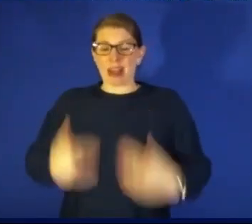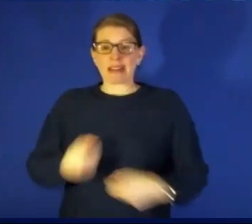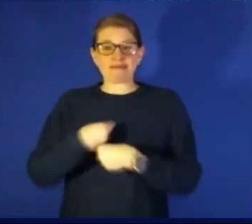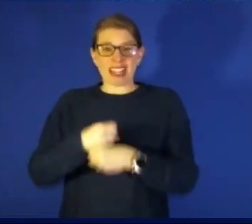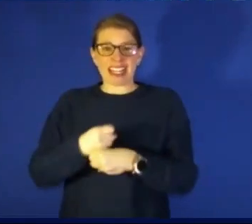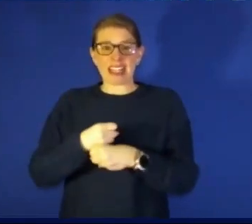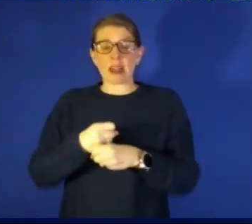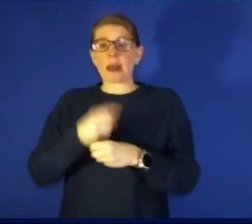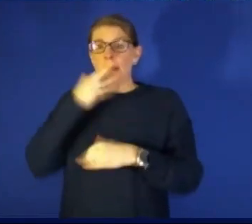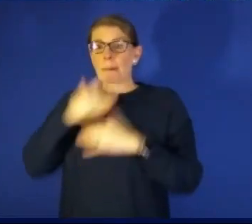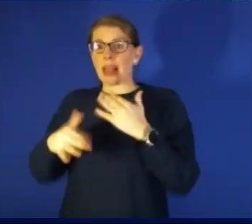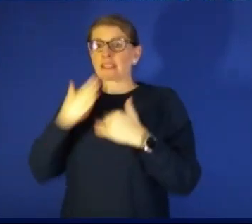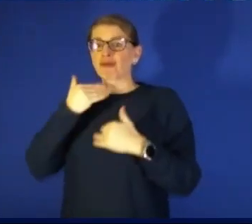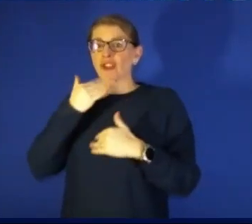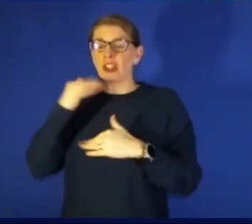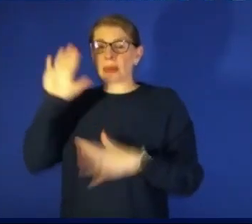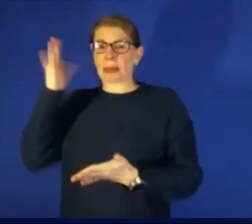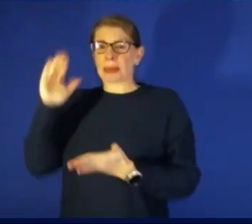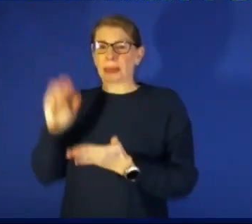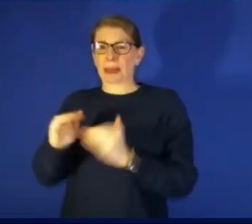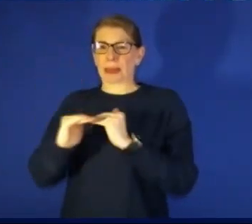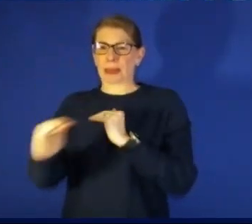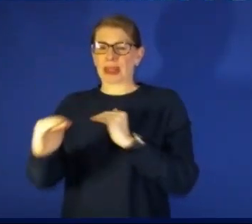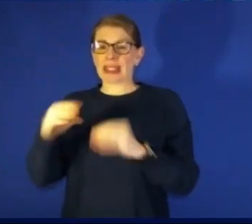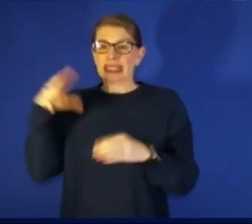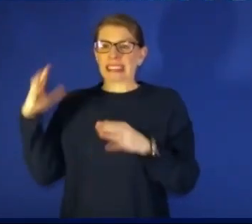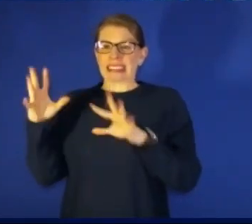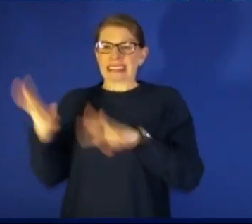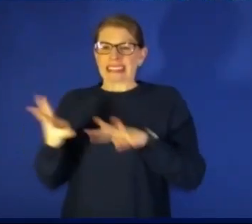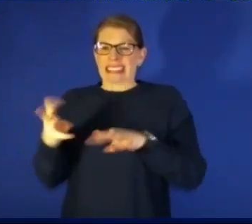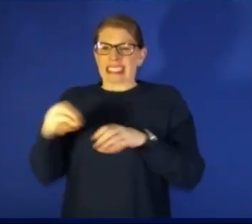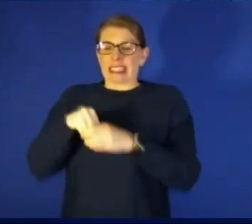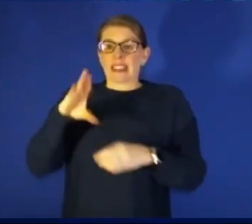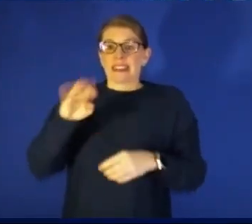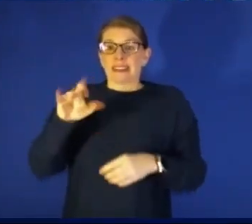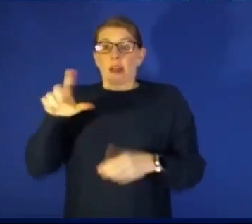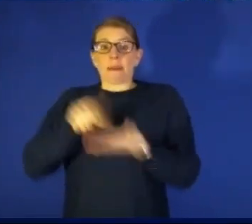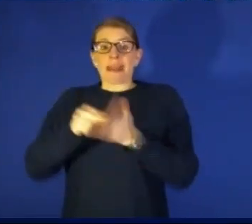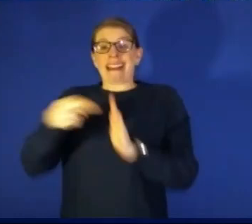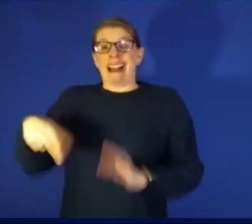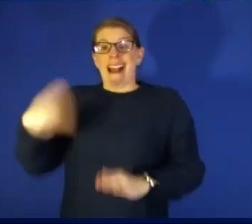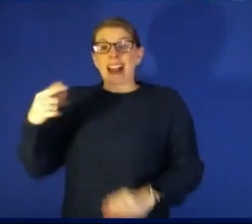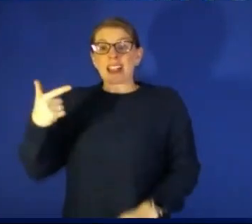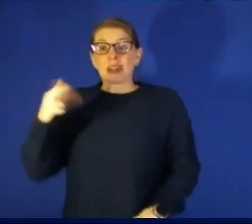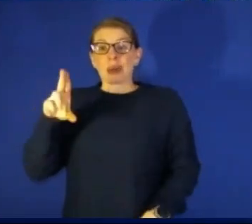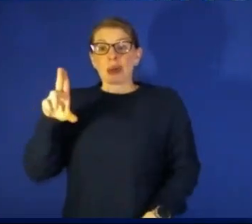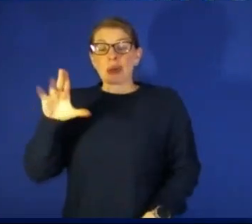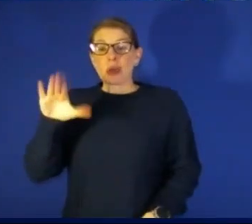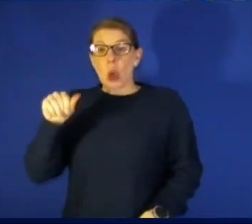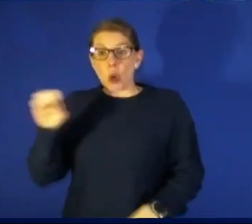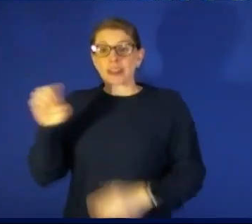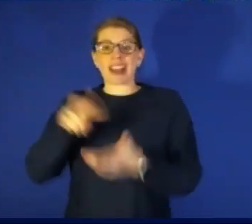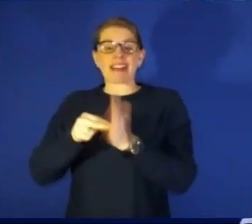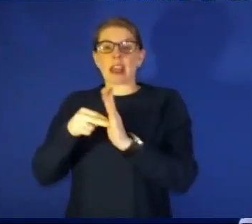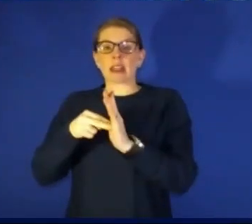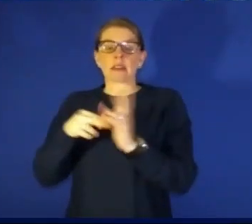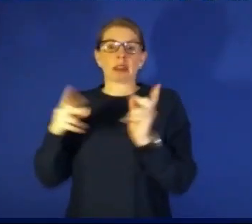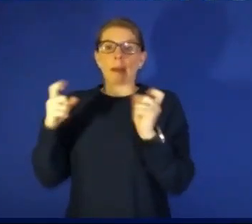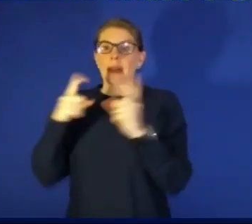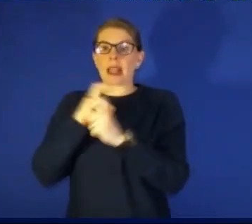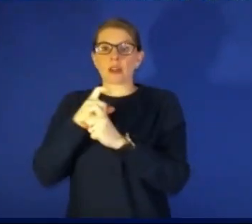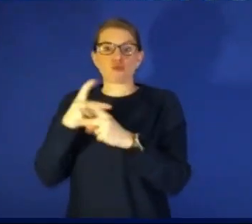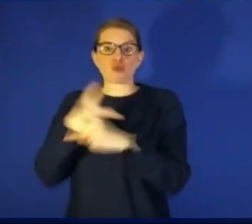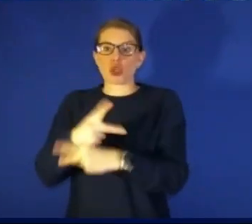into the cells, and you have a high glucose. And then all the complications that go downstream from that.